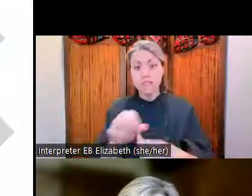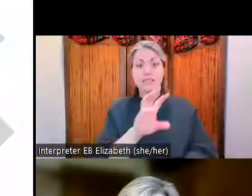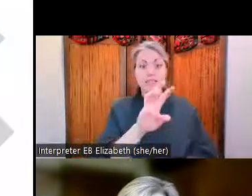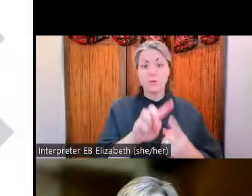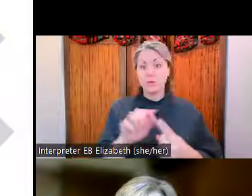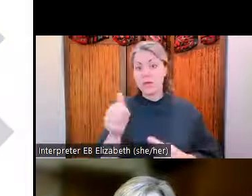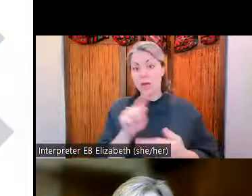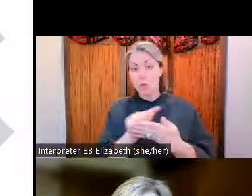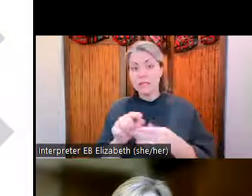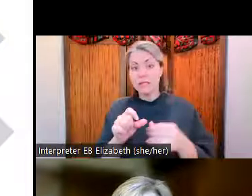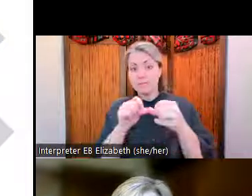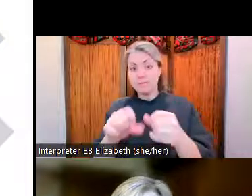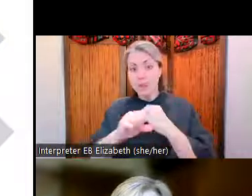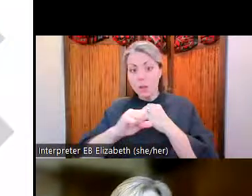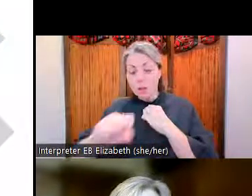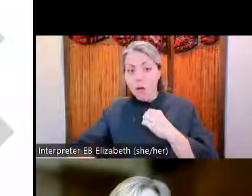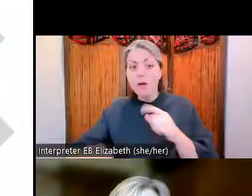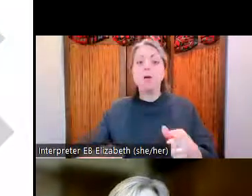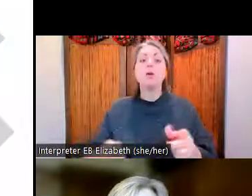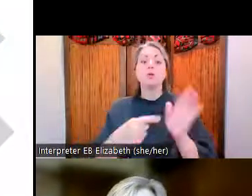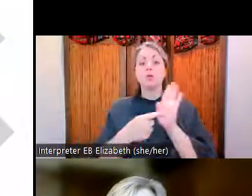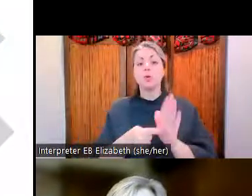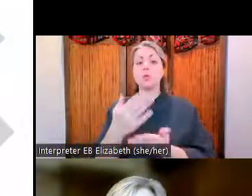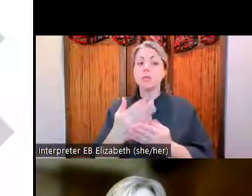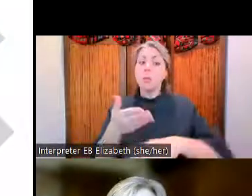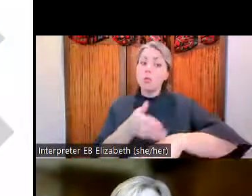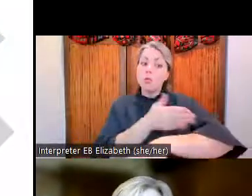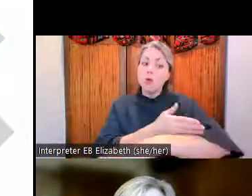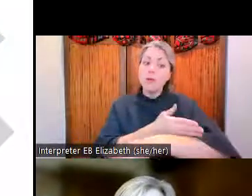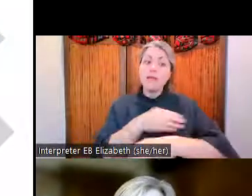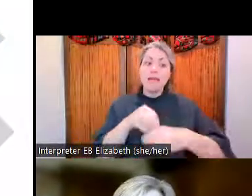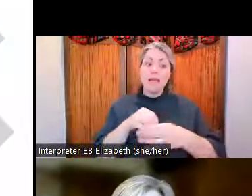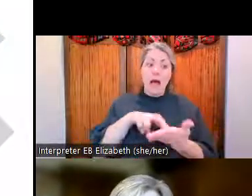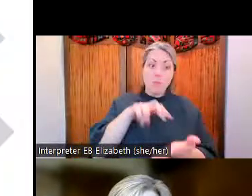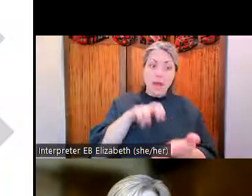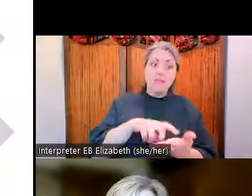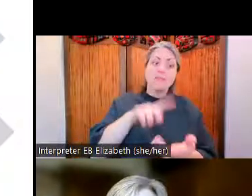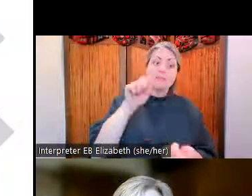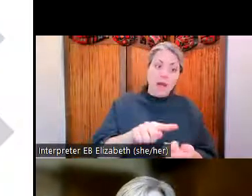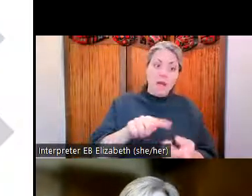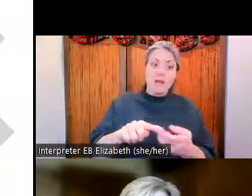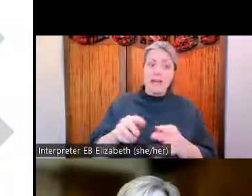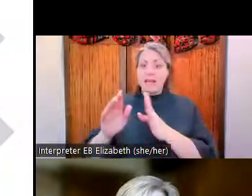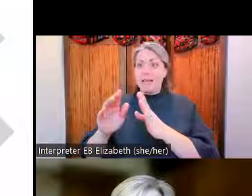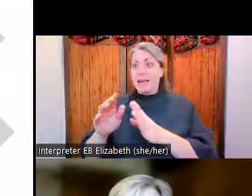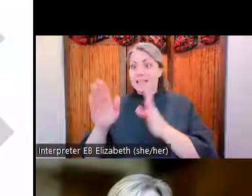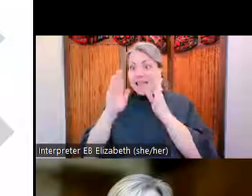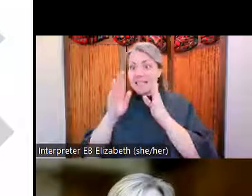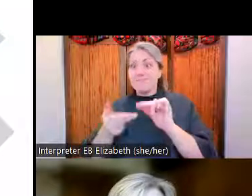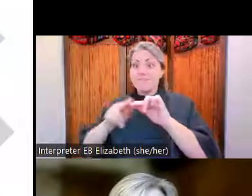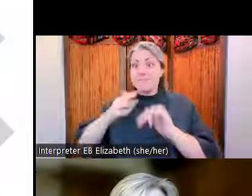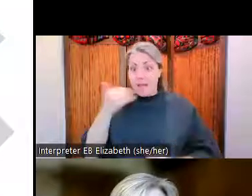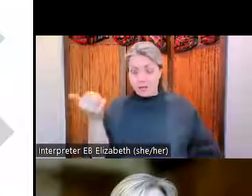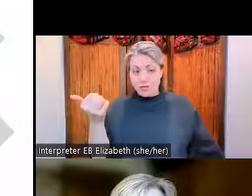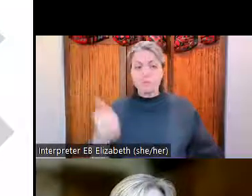some improvements in hyperactivity and in inattention. But again, the evidence has been judged to be kind of not great